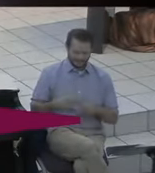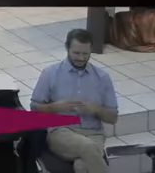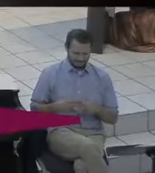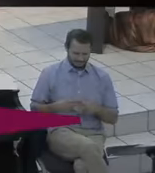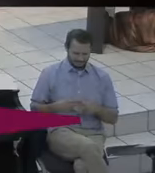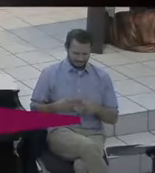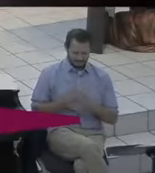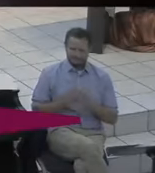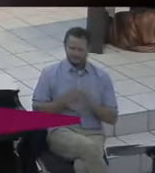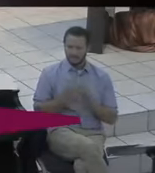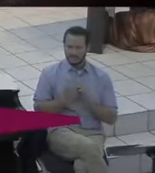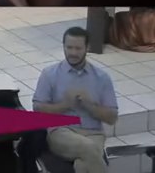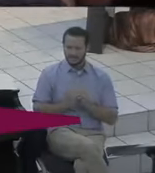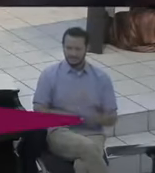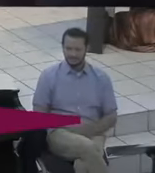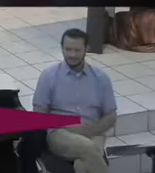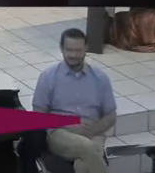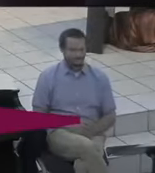Amen.